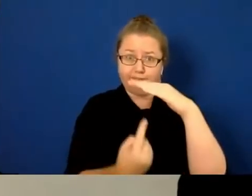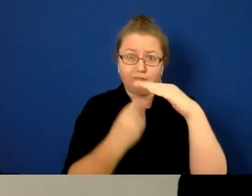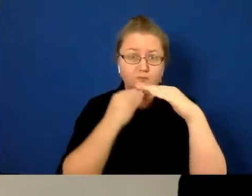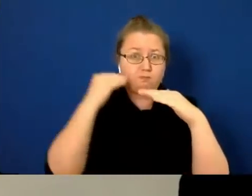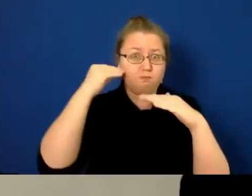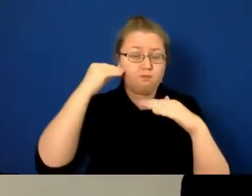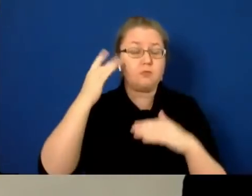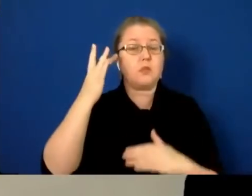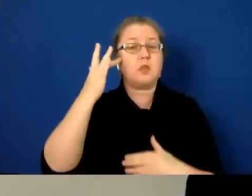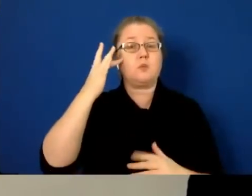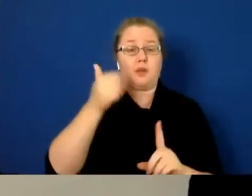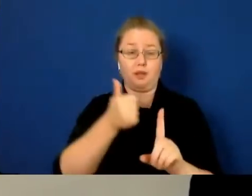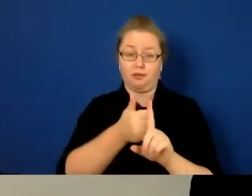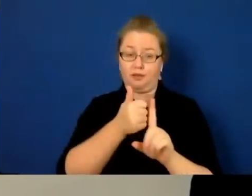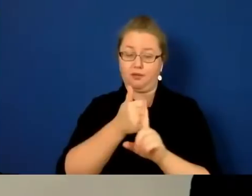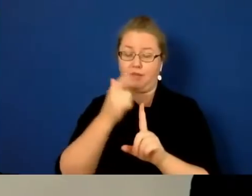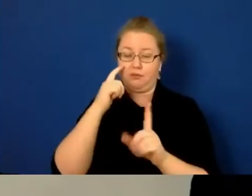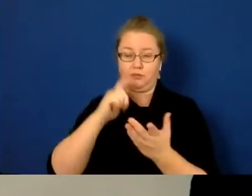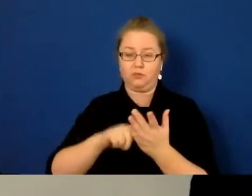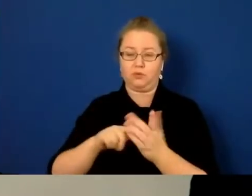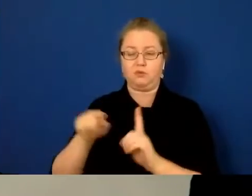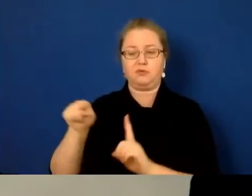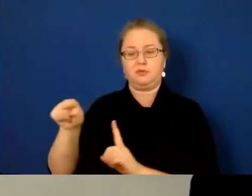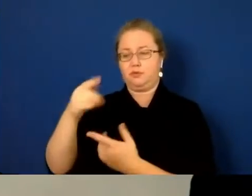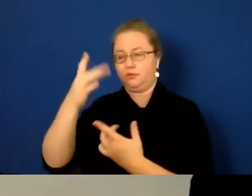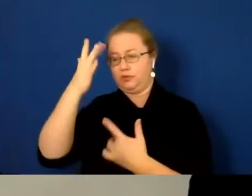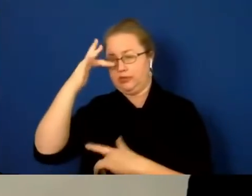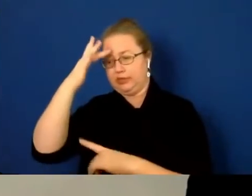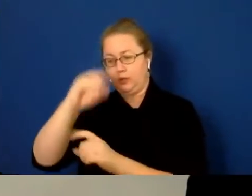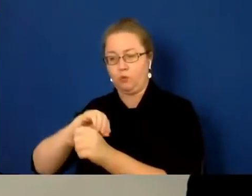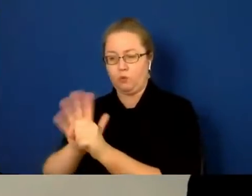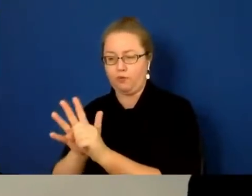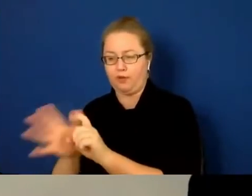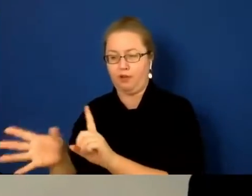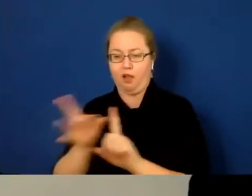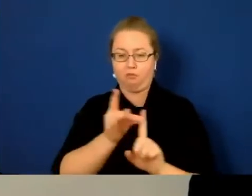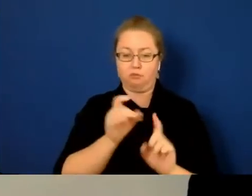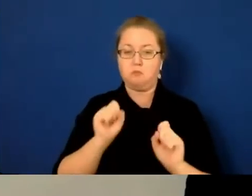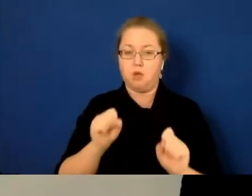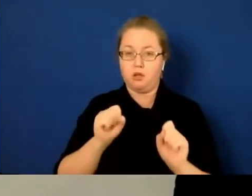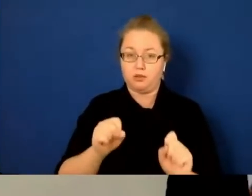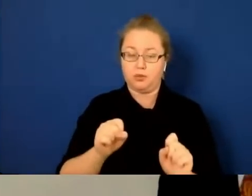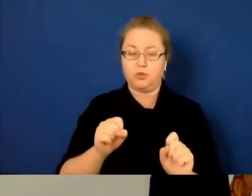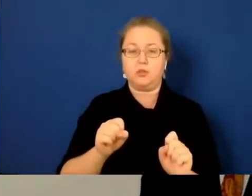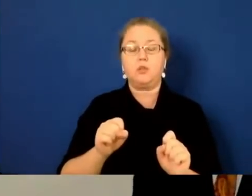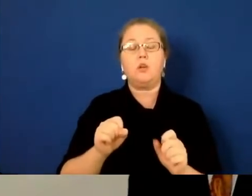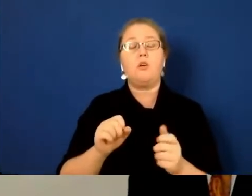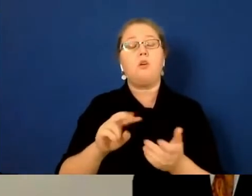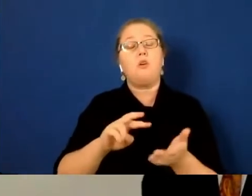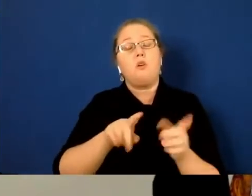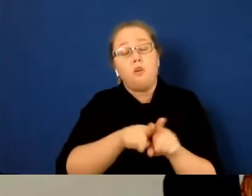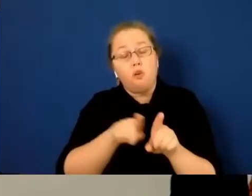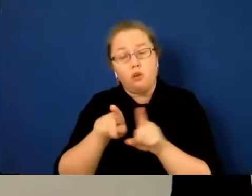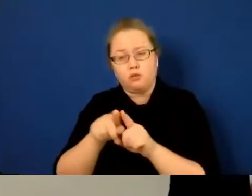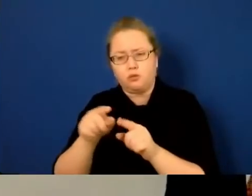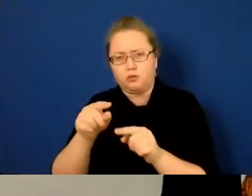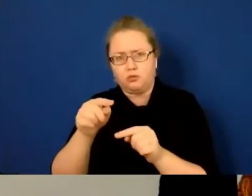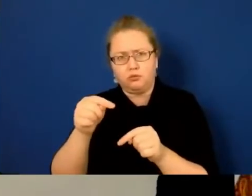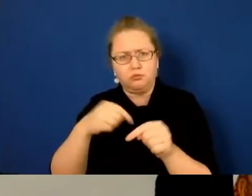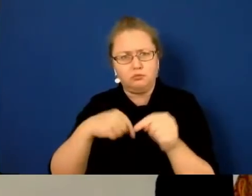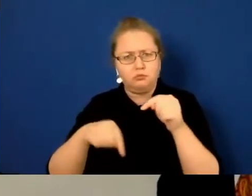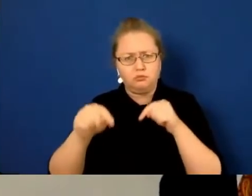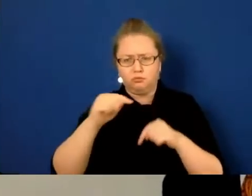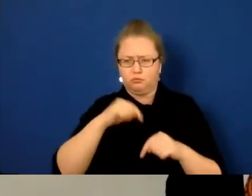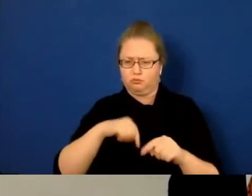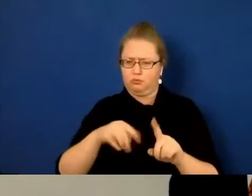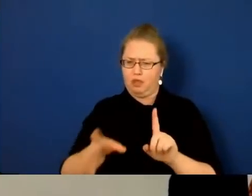we're controlling this pandemic. And so these additional 500 to 800 people are going to supplement the people who have been doing this